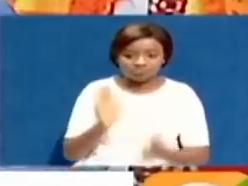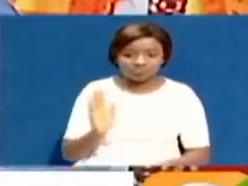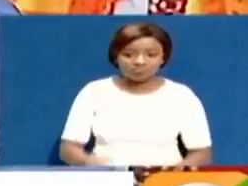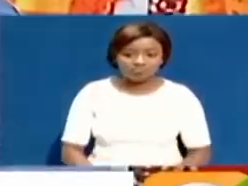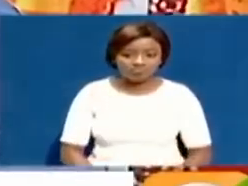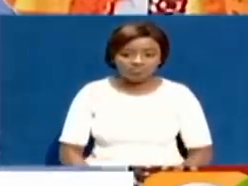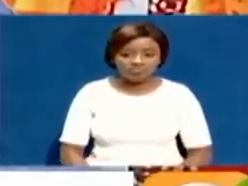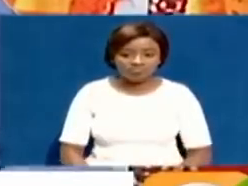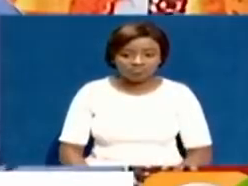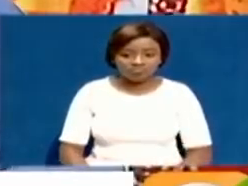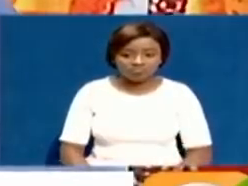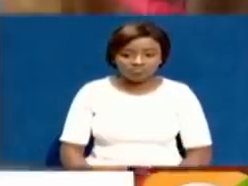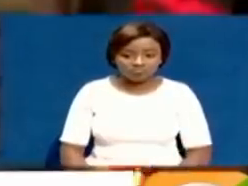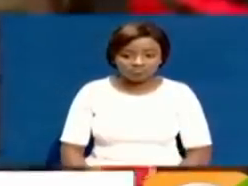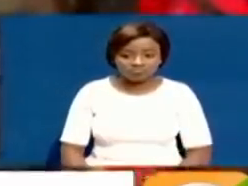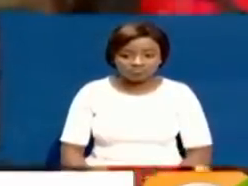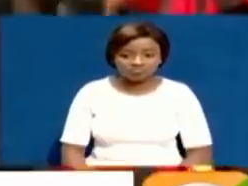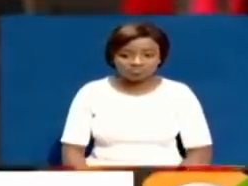Kashuri.